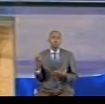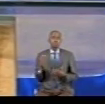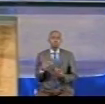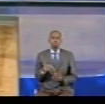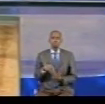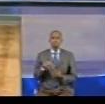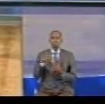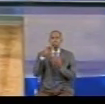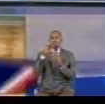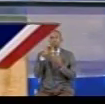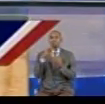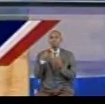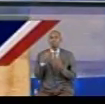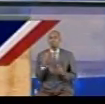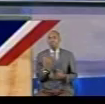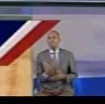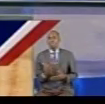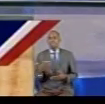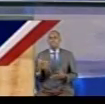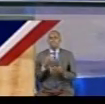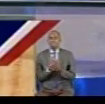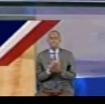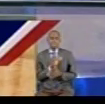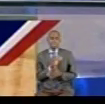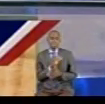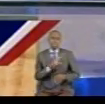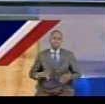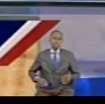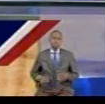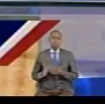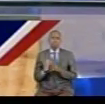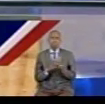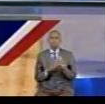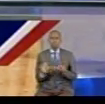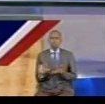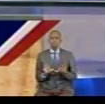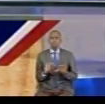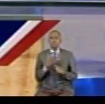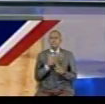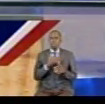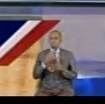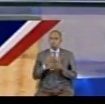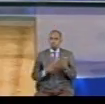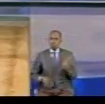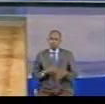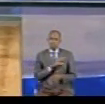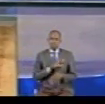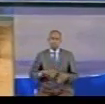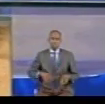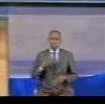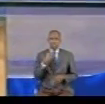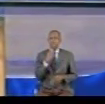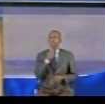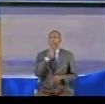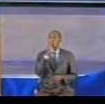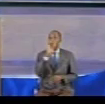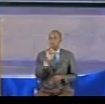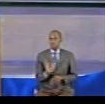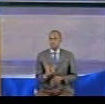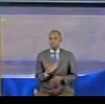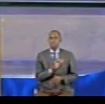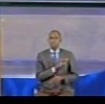specific things that Christ did. And what he said, actually, Christ